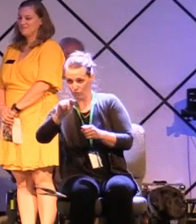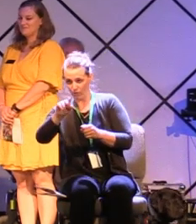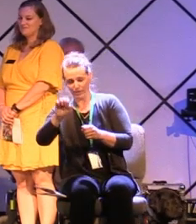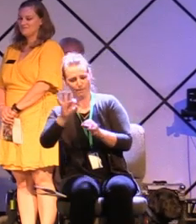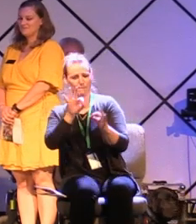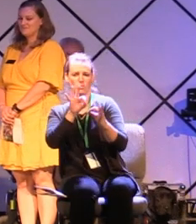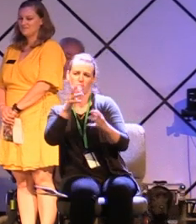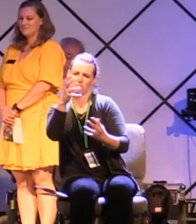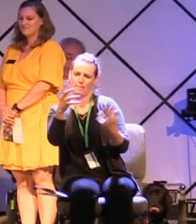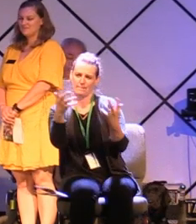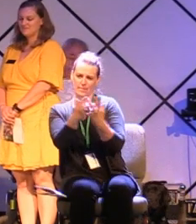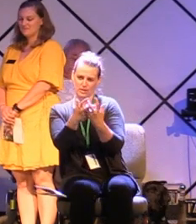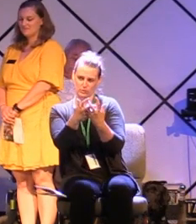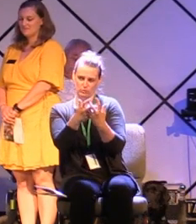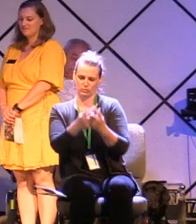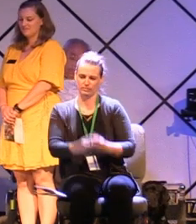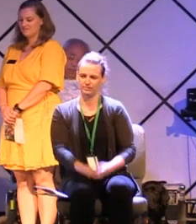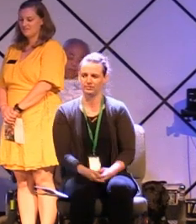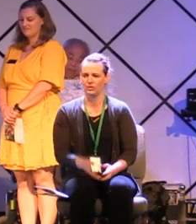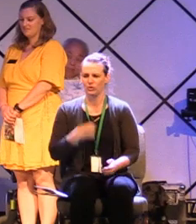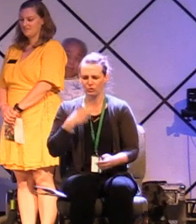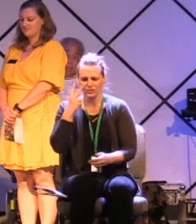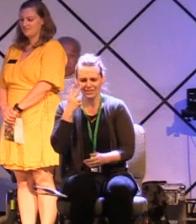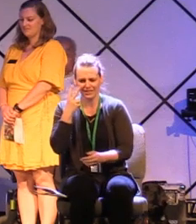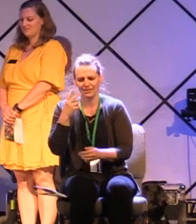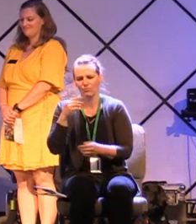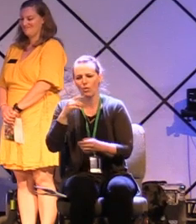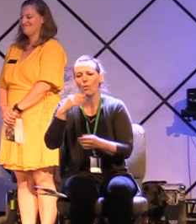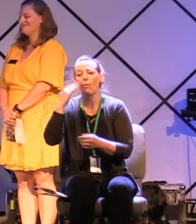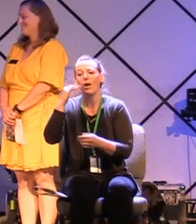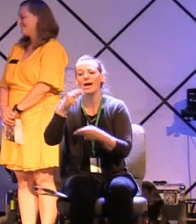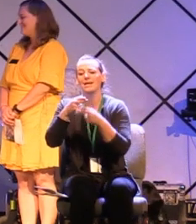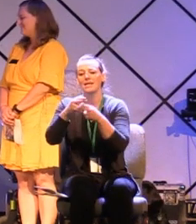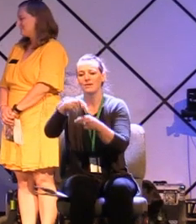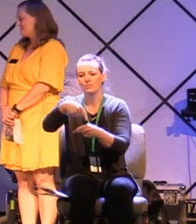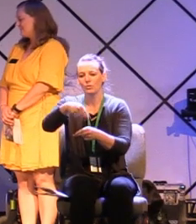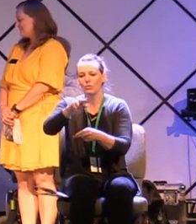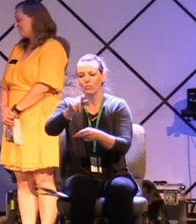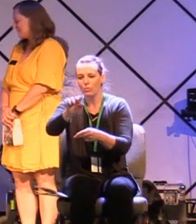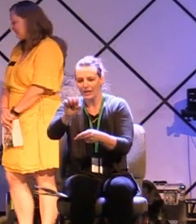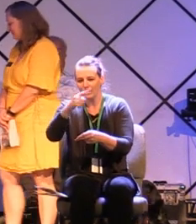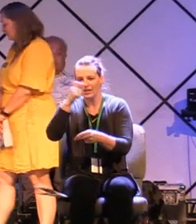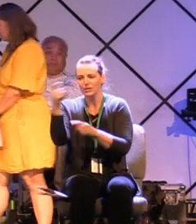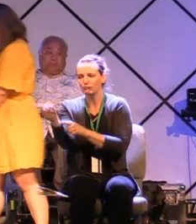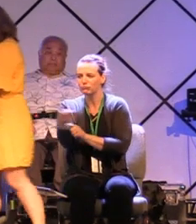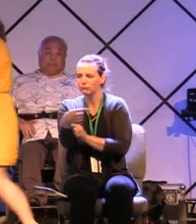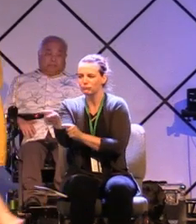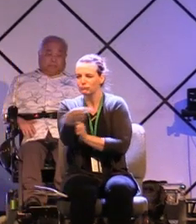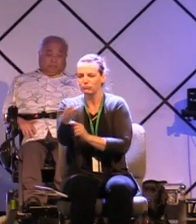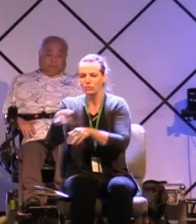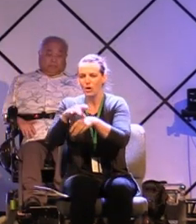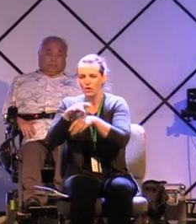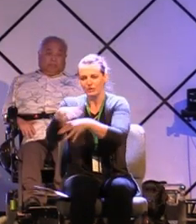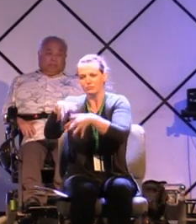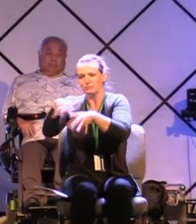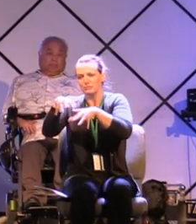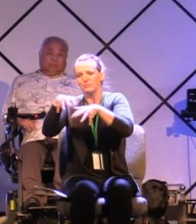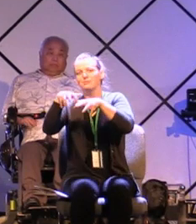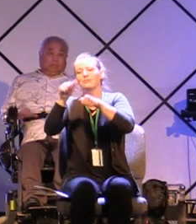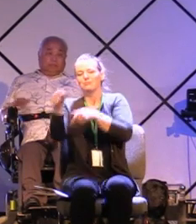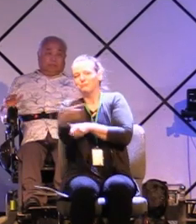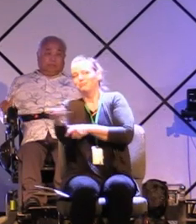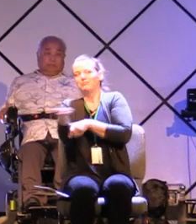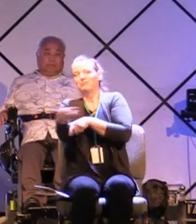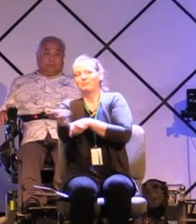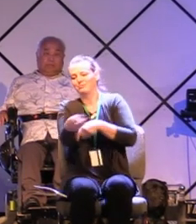with the way her praise gets his tail to wag so hard the earth trembles. Quake's goofy, affectionate demeanor is a wonderful compliment to Angela's